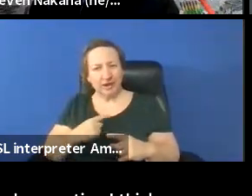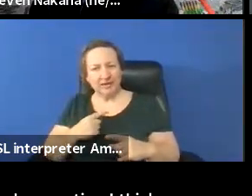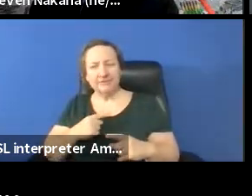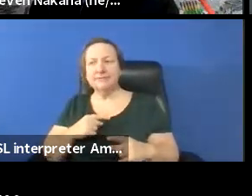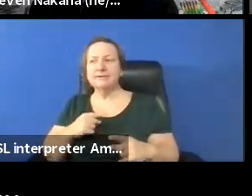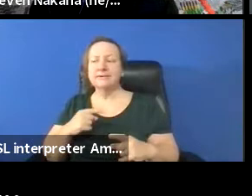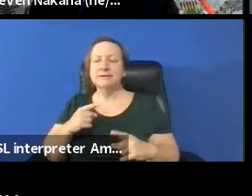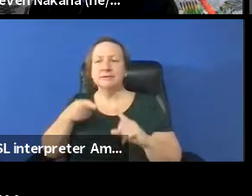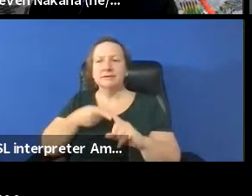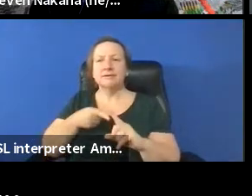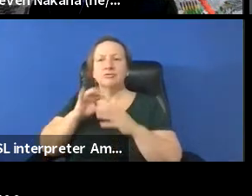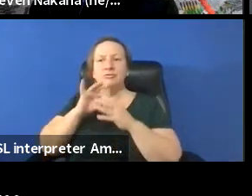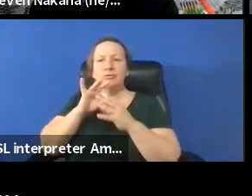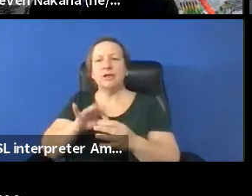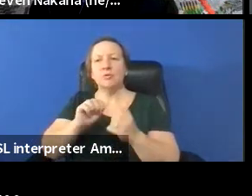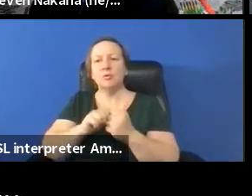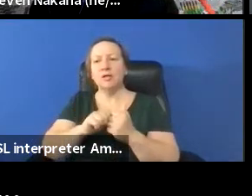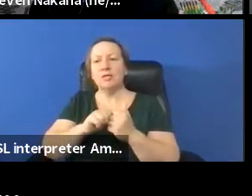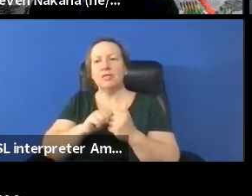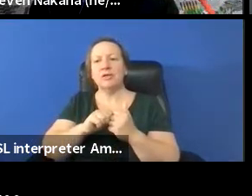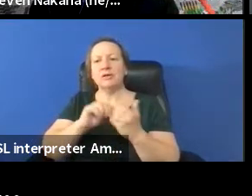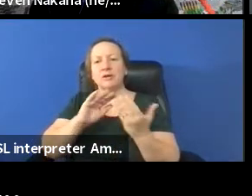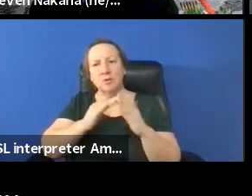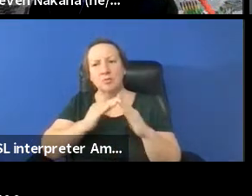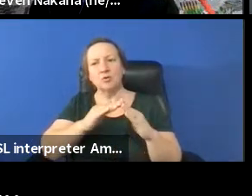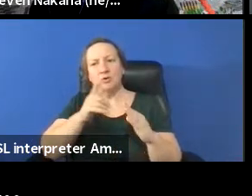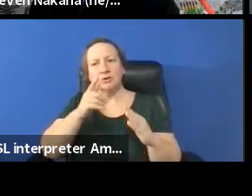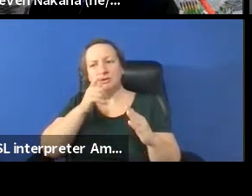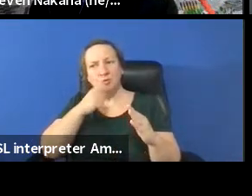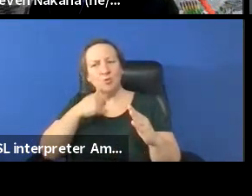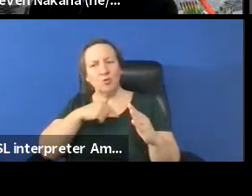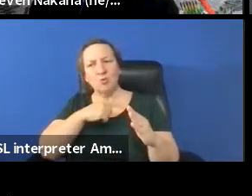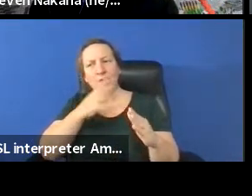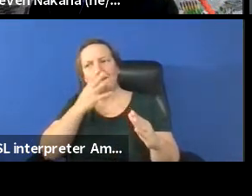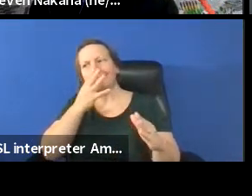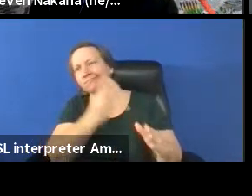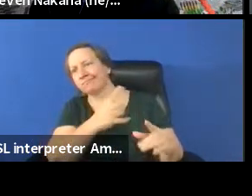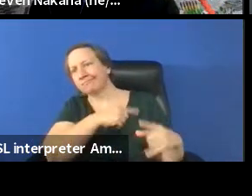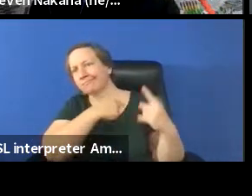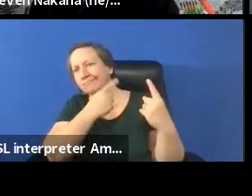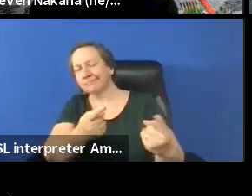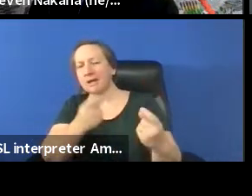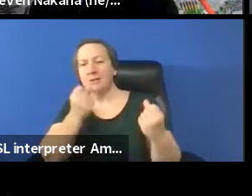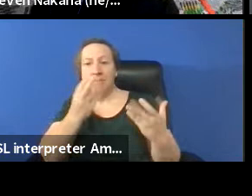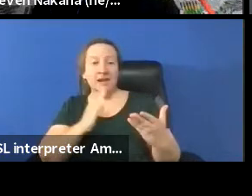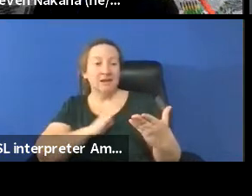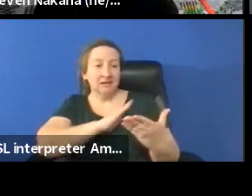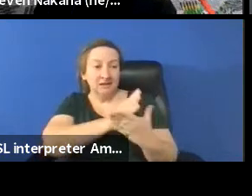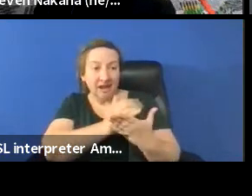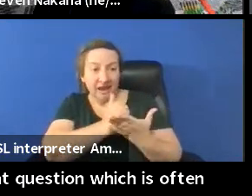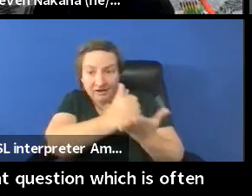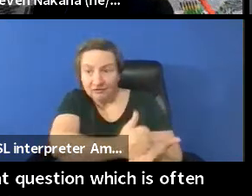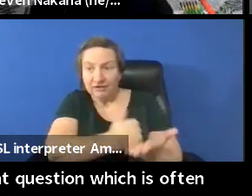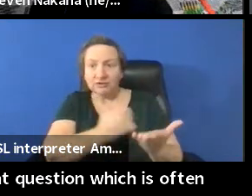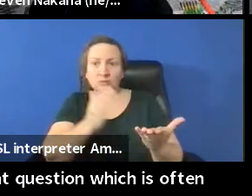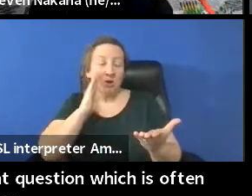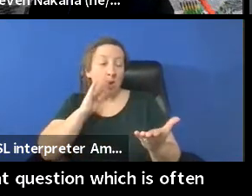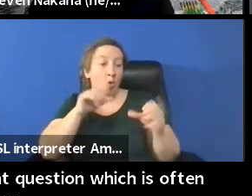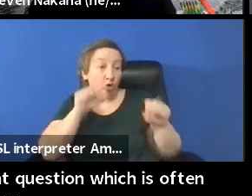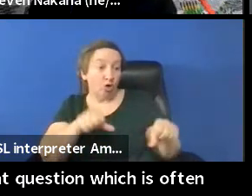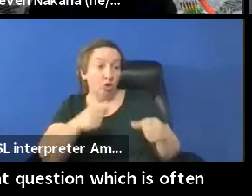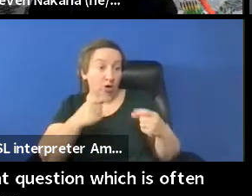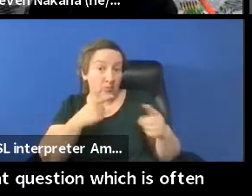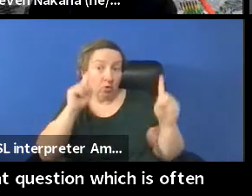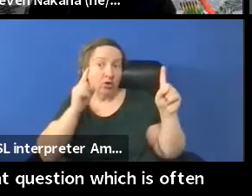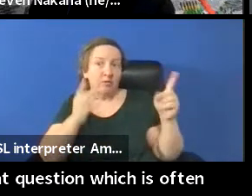oftentimes, particularly with respect to communities of concern, a lot of the interventions and things that we know could potentially work may not